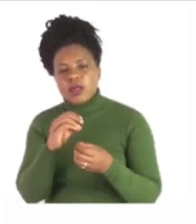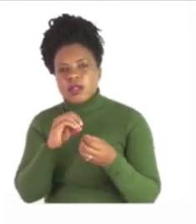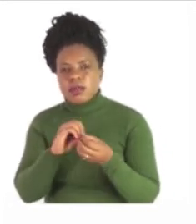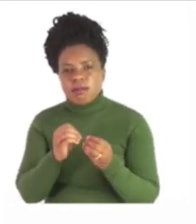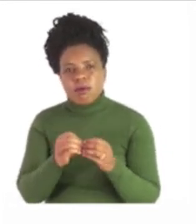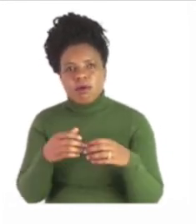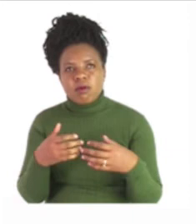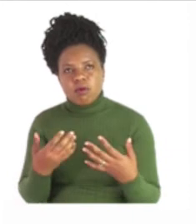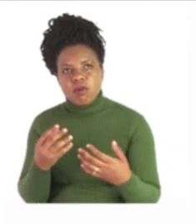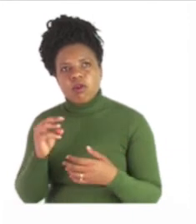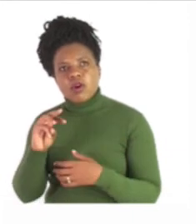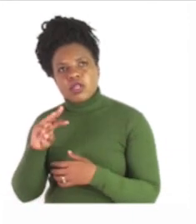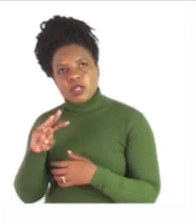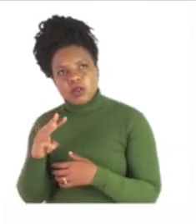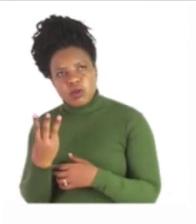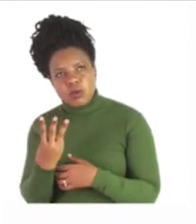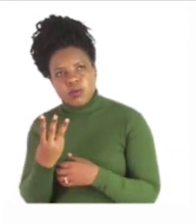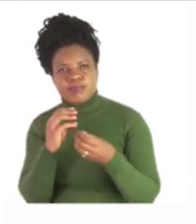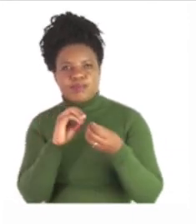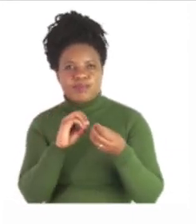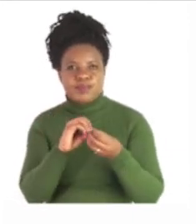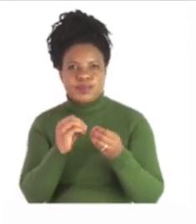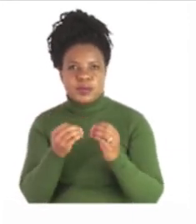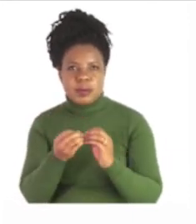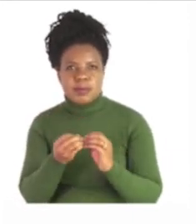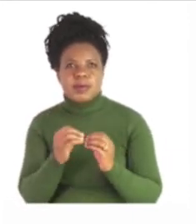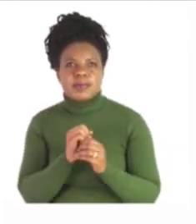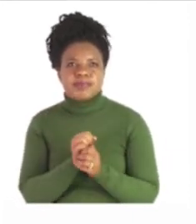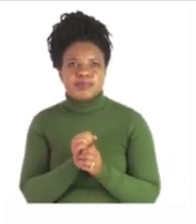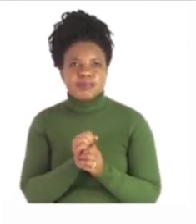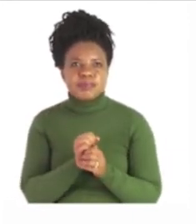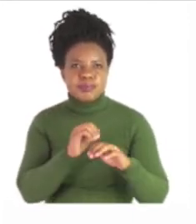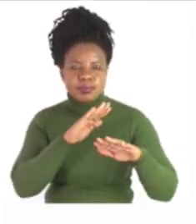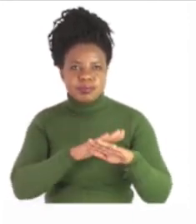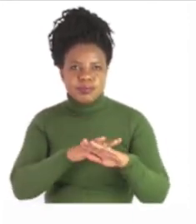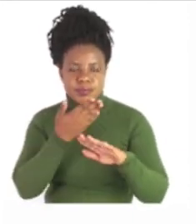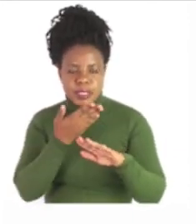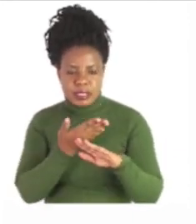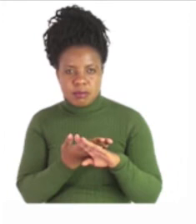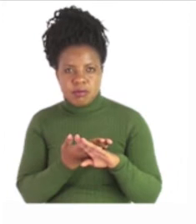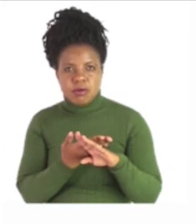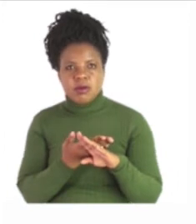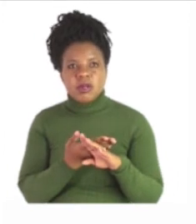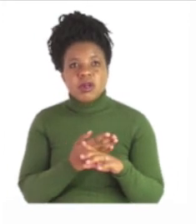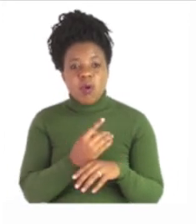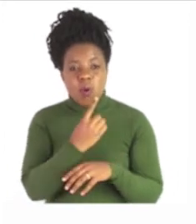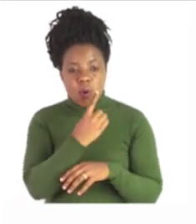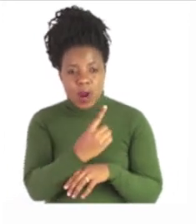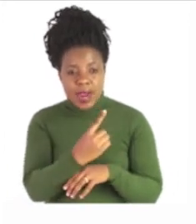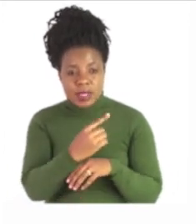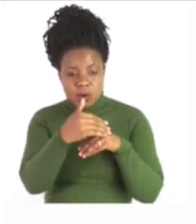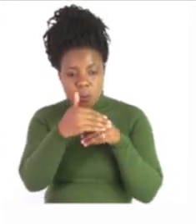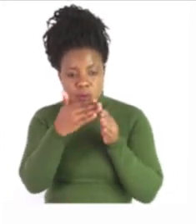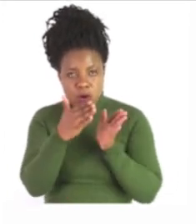one there, which is a square, which is just 1, so that is the same as